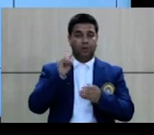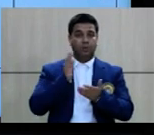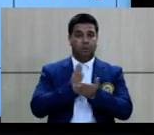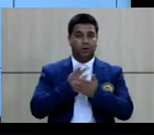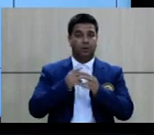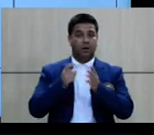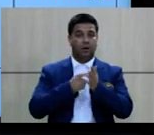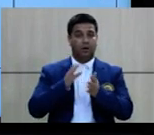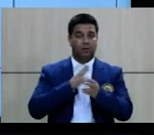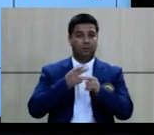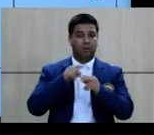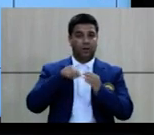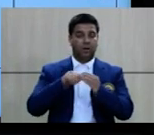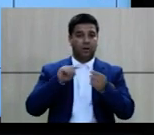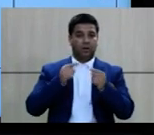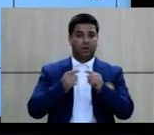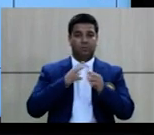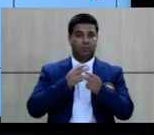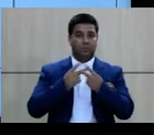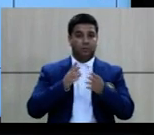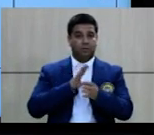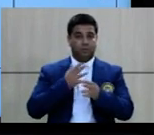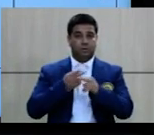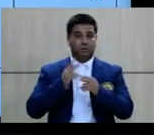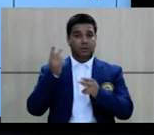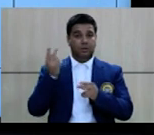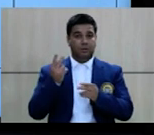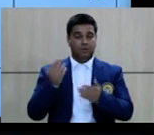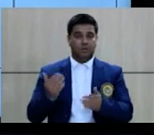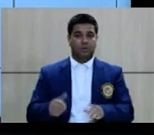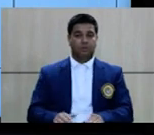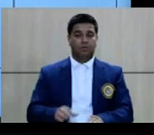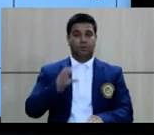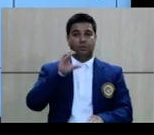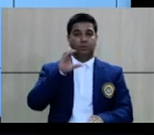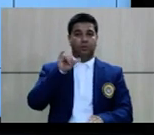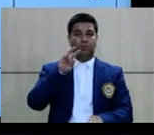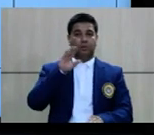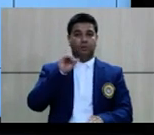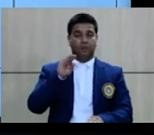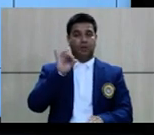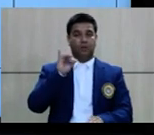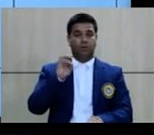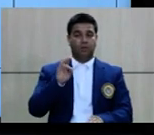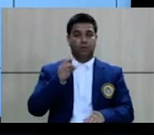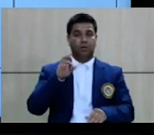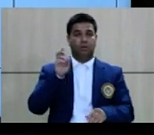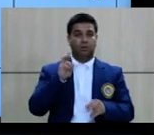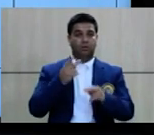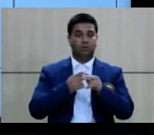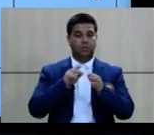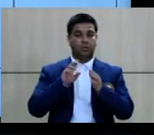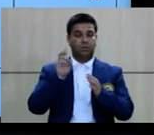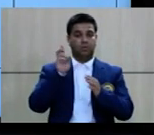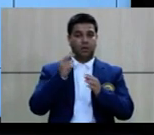ekanligini aniqladik. Bu yerda reaksiya amalga oshmadi. Ikkinchi sulfat ion bilan esa oq cho'kma berdi.